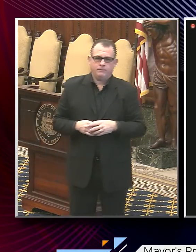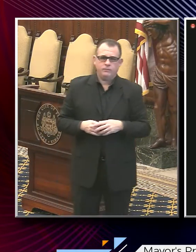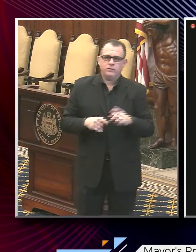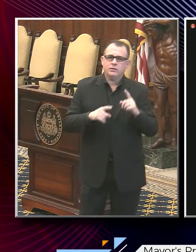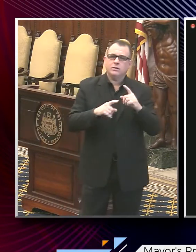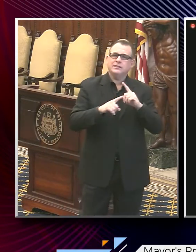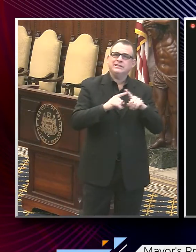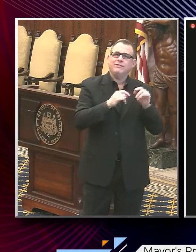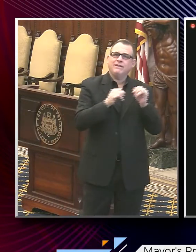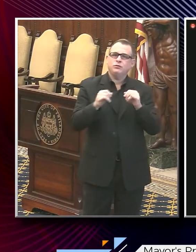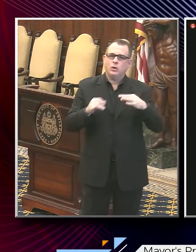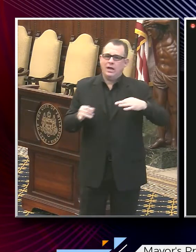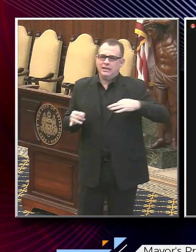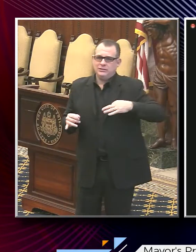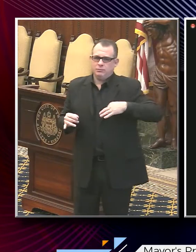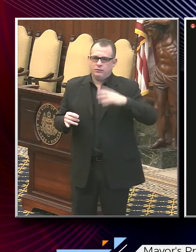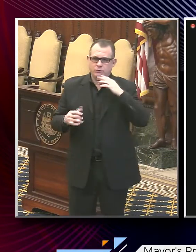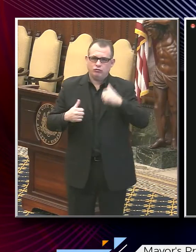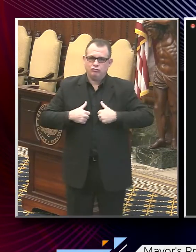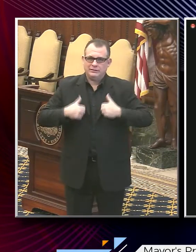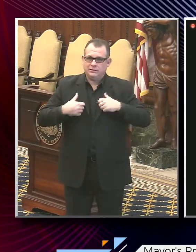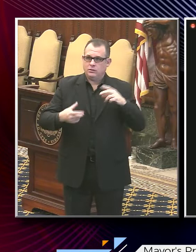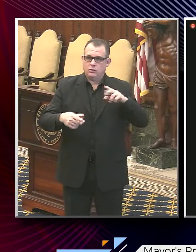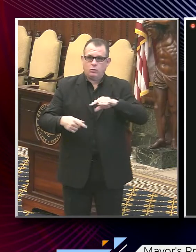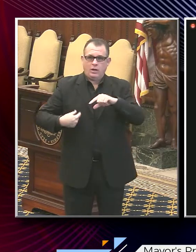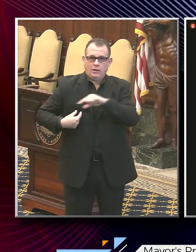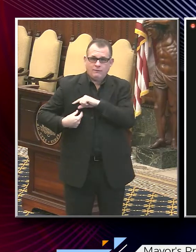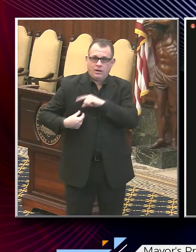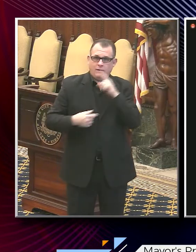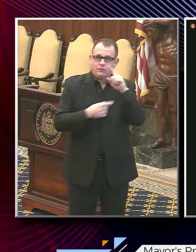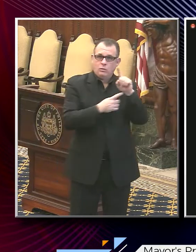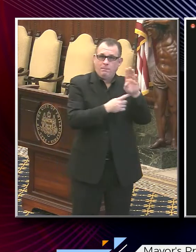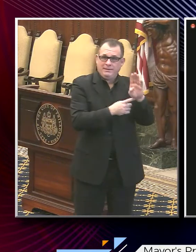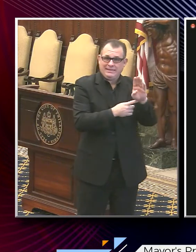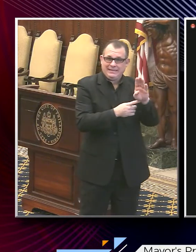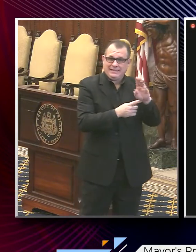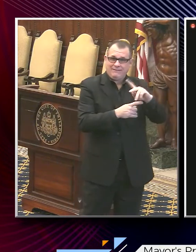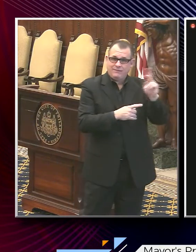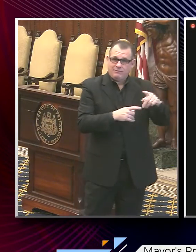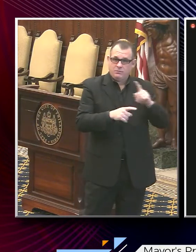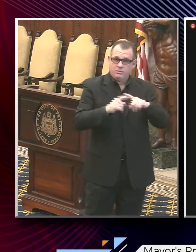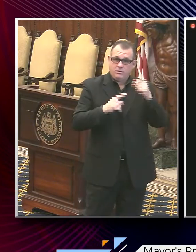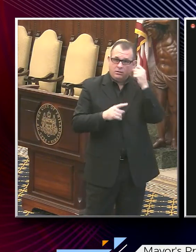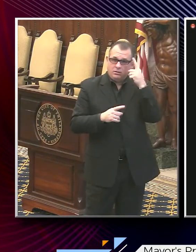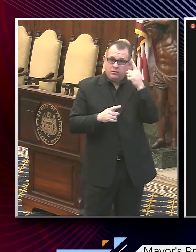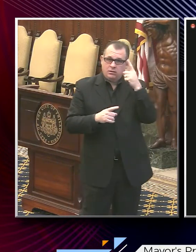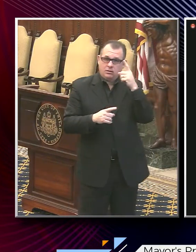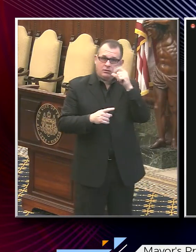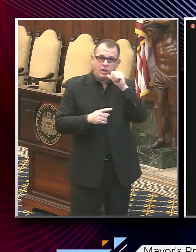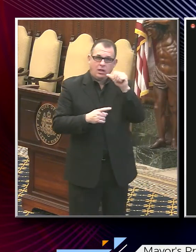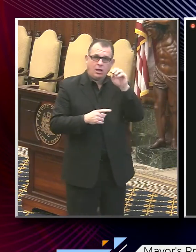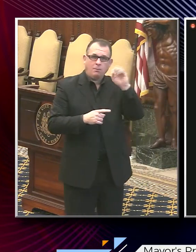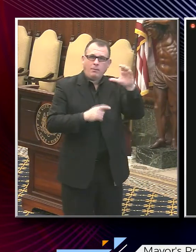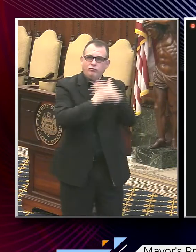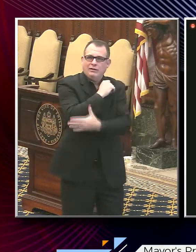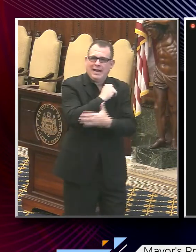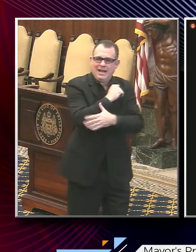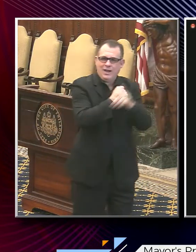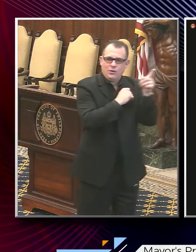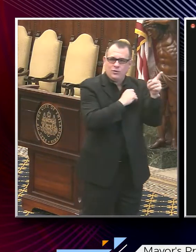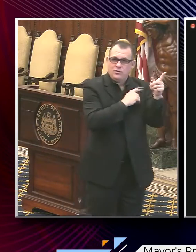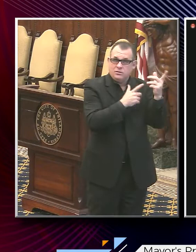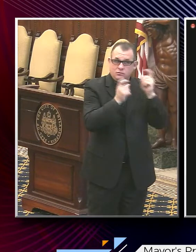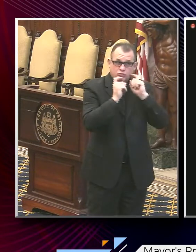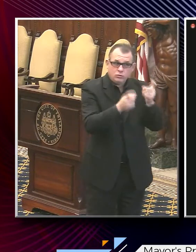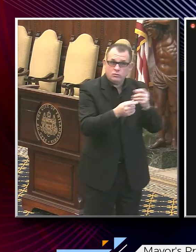Will residents who, for example, qualify within phase 1B now in Philadelphia, but not in, say, Montgomery County, will they need to